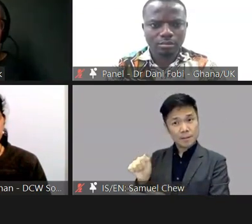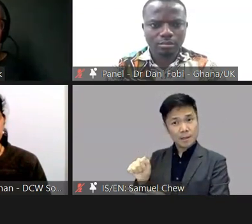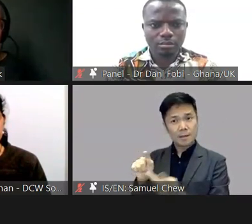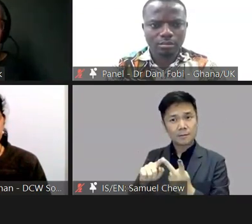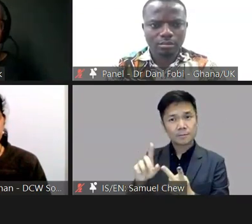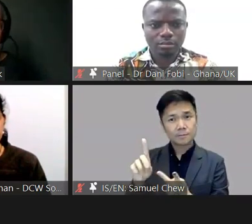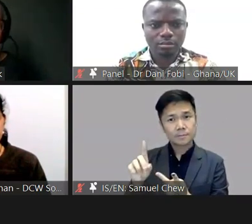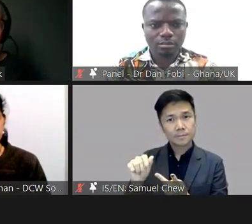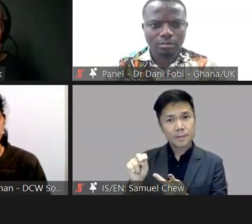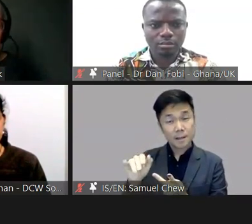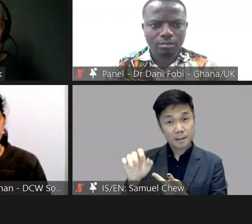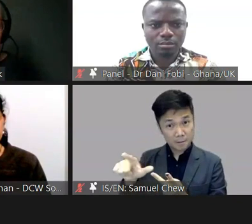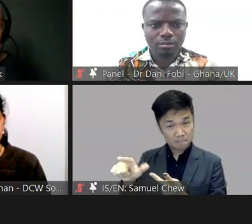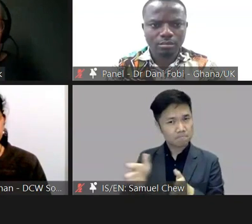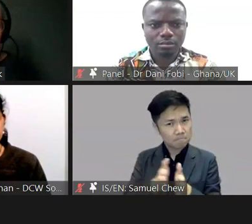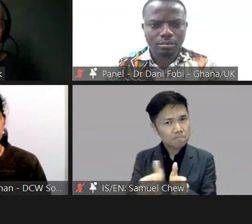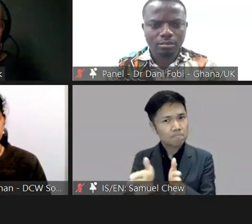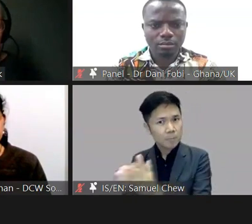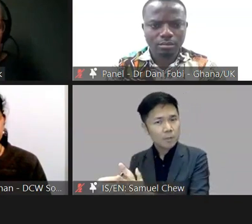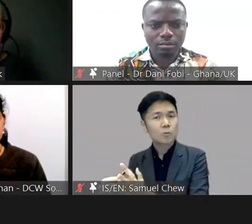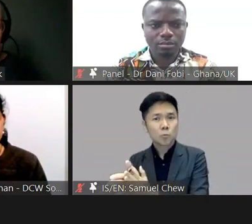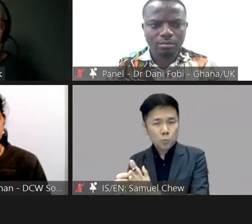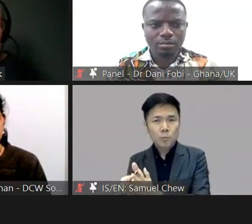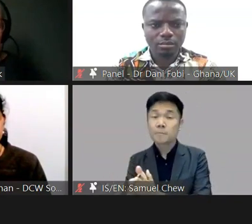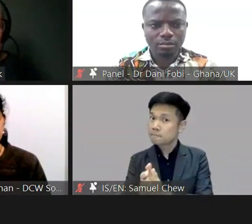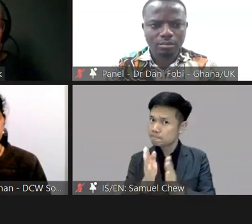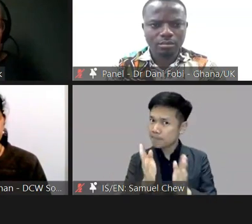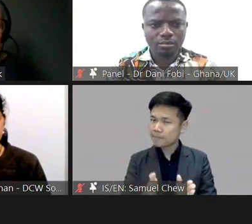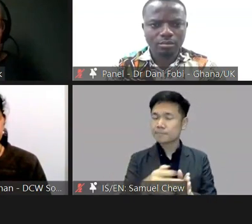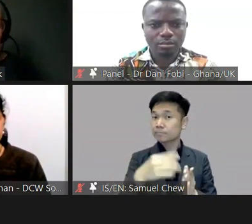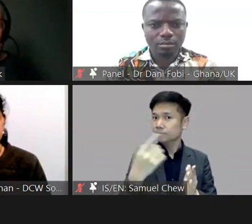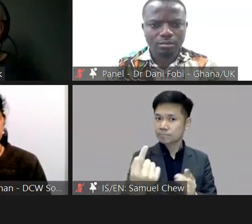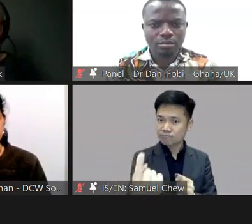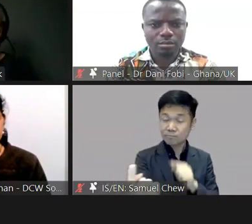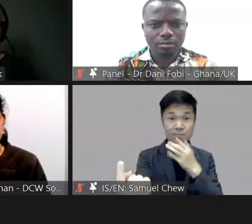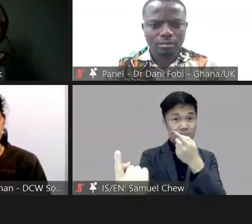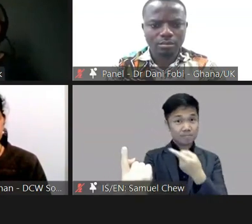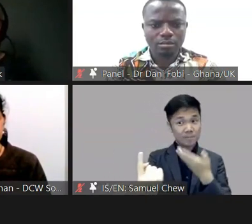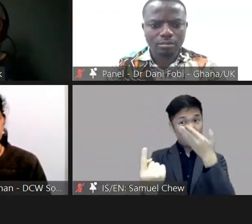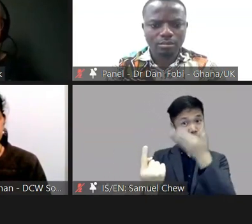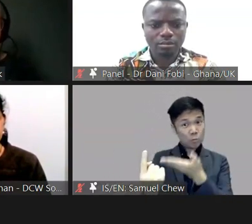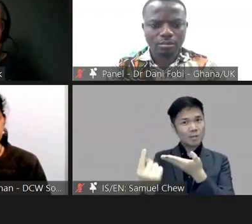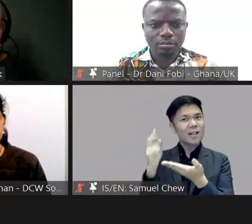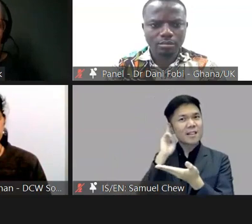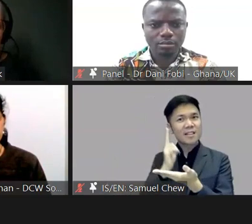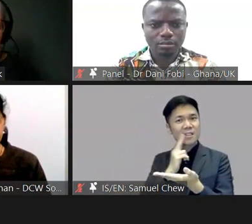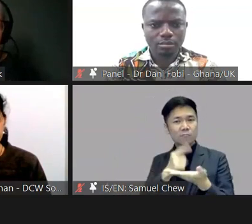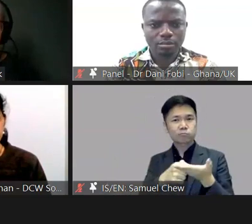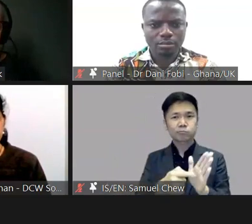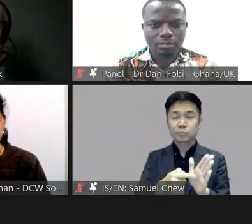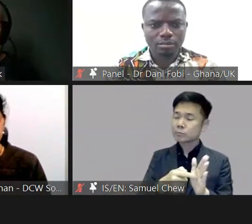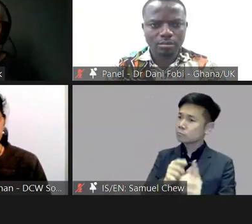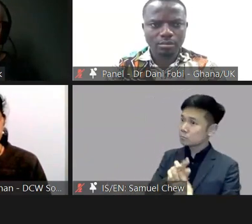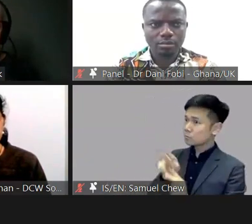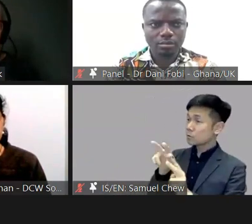because as a deaf role model myself, I want to share my experience. When I am visiting the rural area,